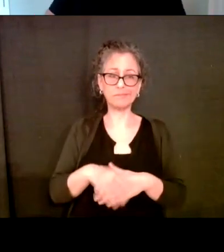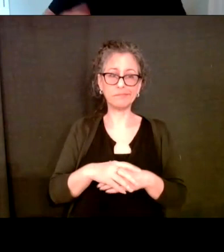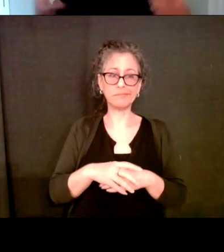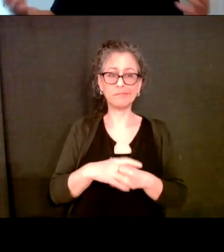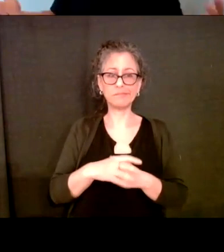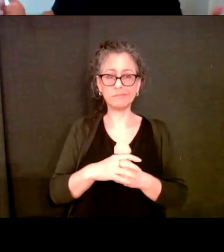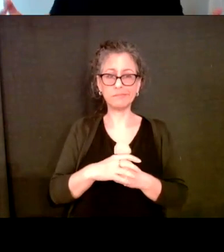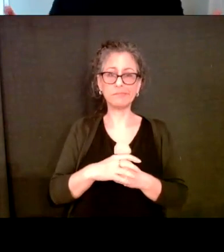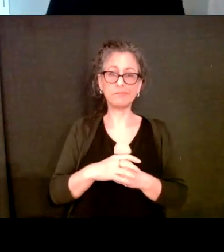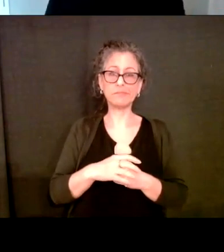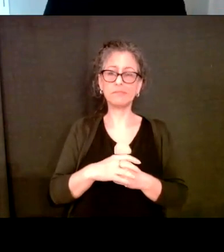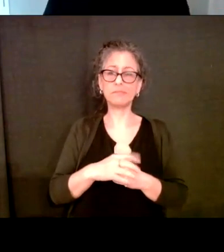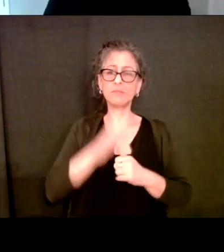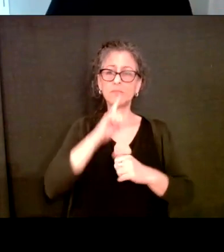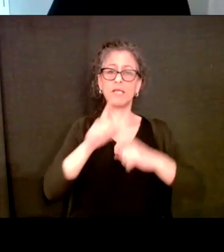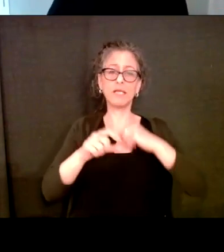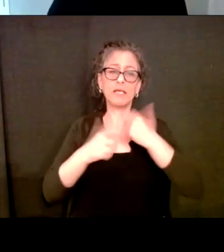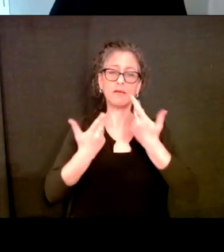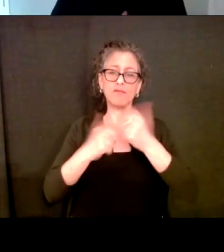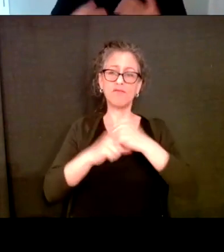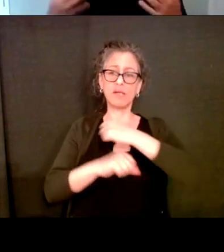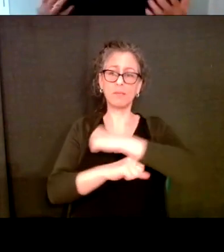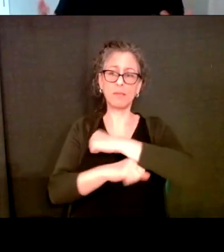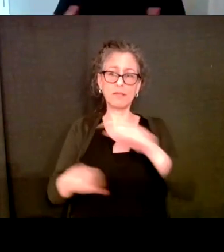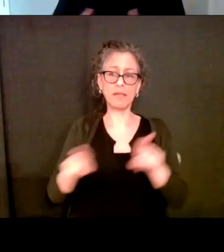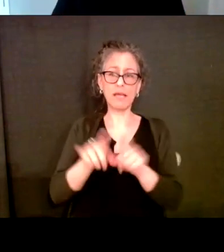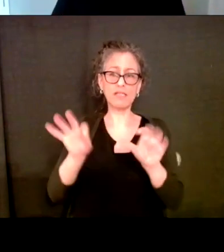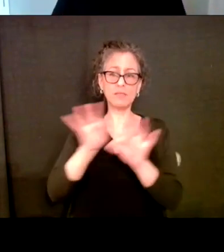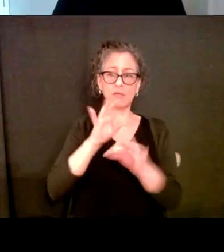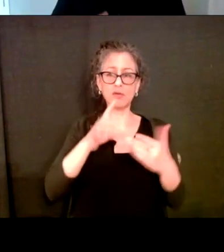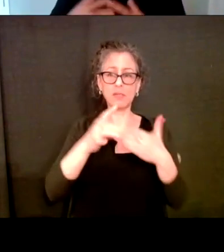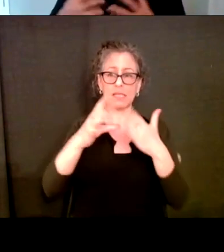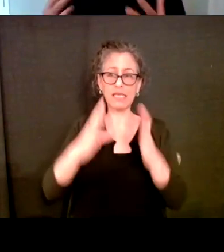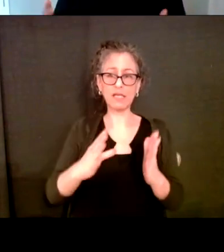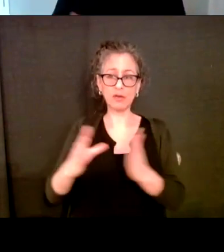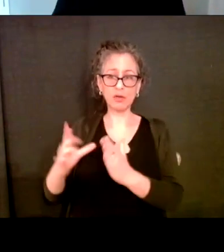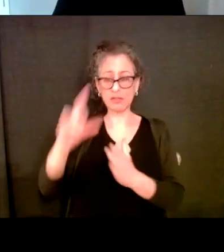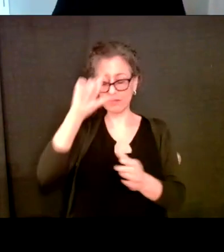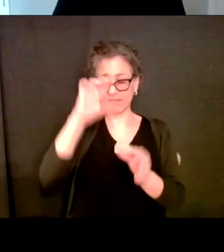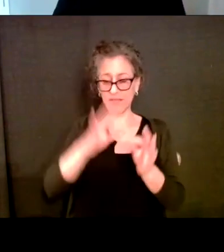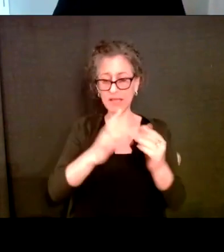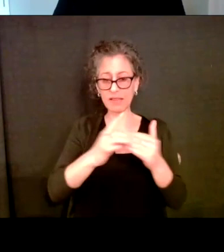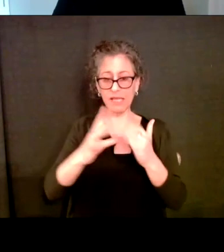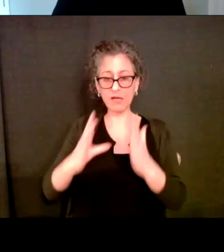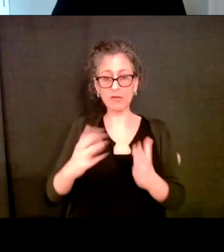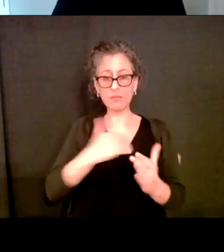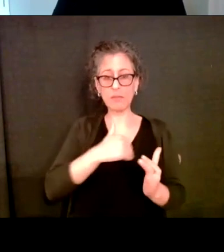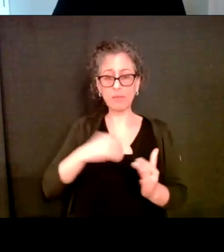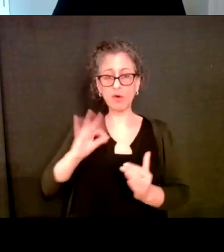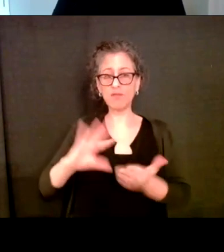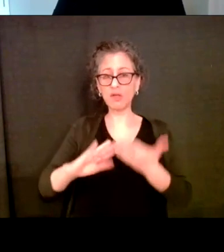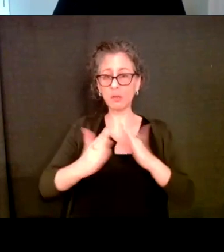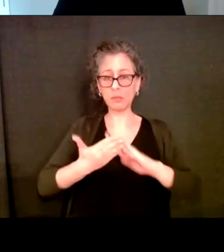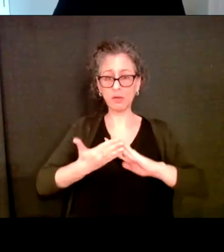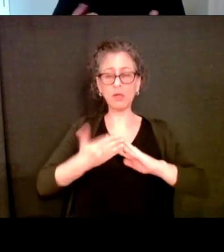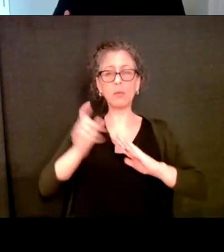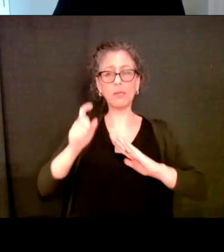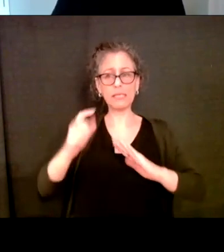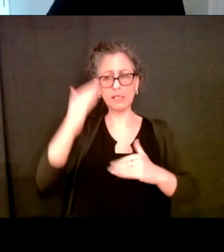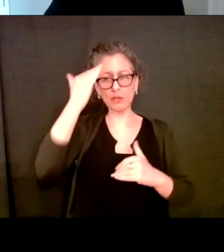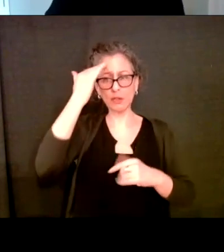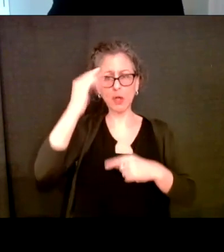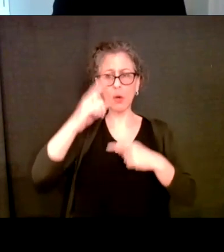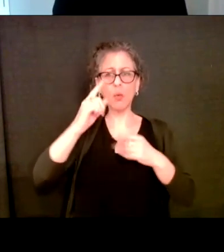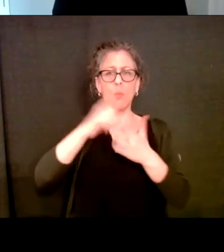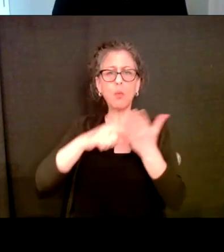So fundamentally, as spiritual leaders, as faith leaders, as members of faith communities, we need to be mindful of what is